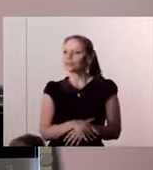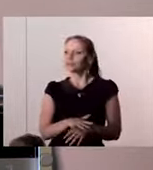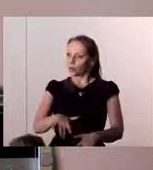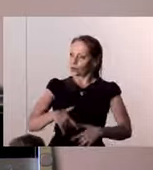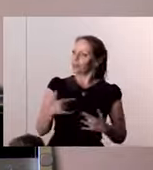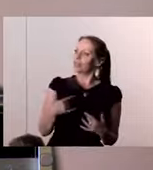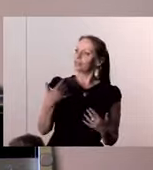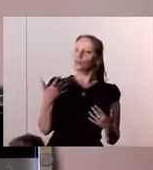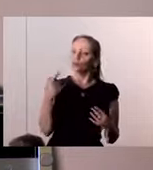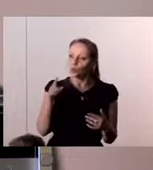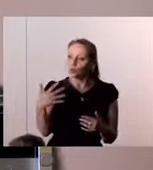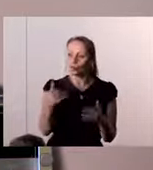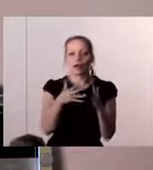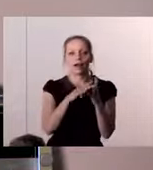too.